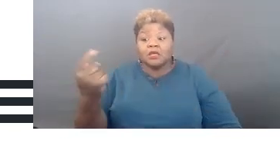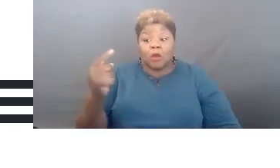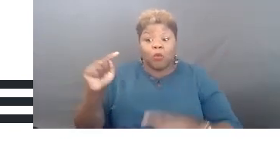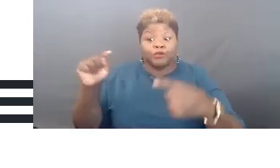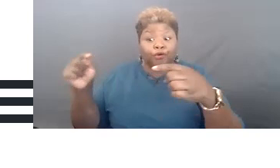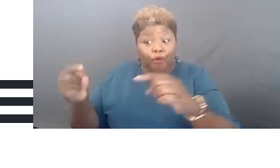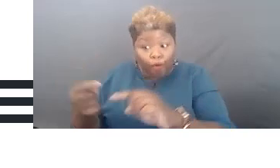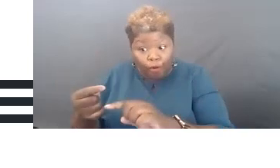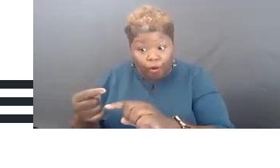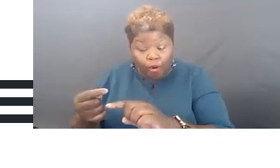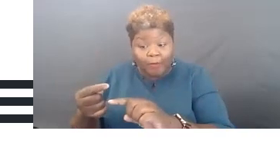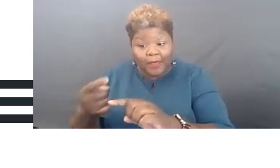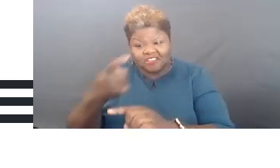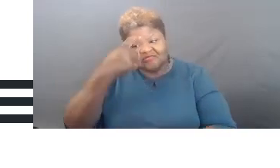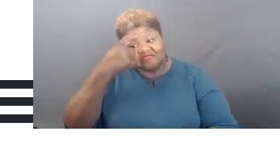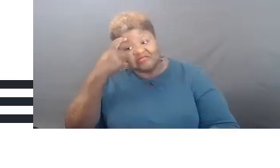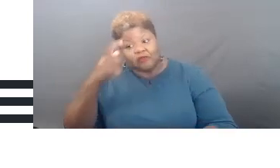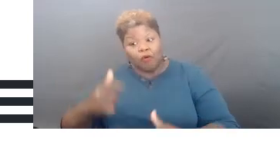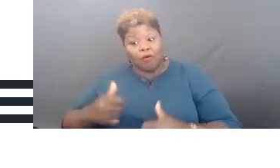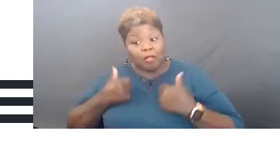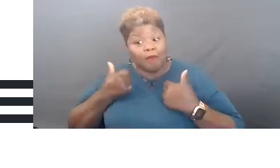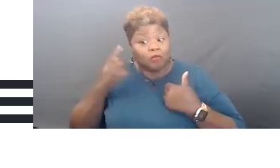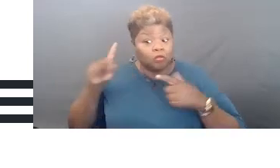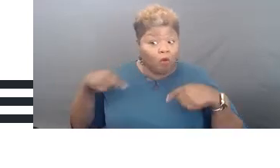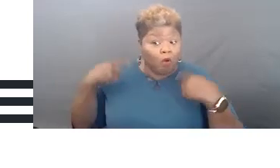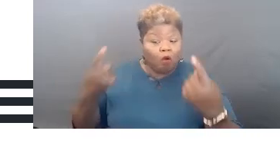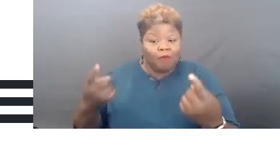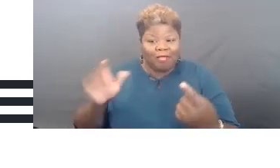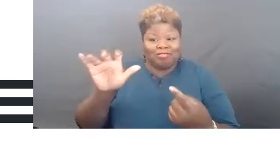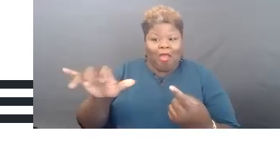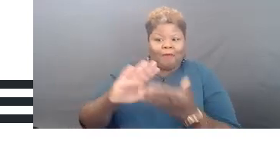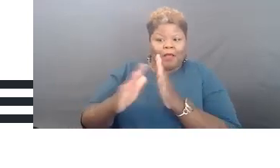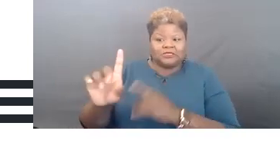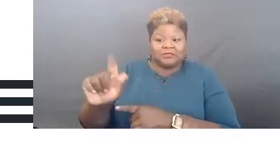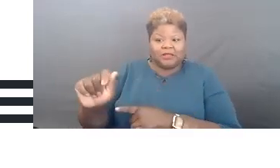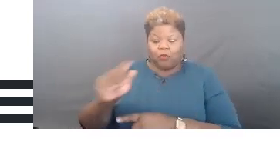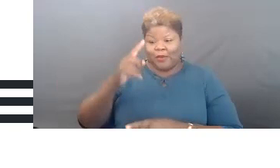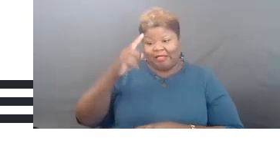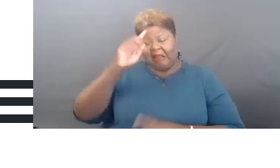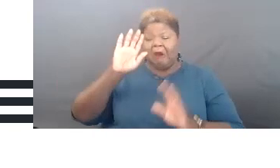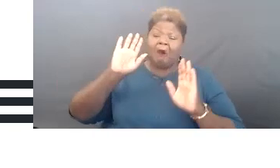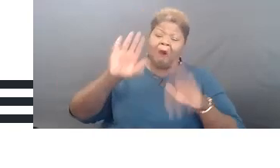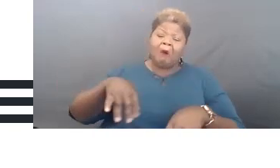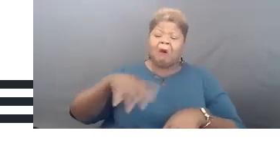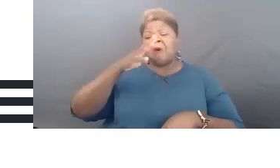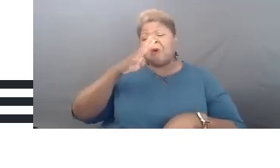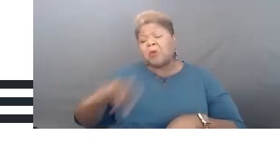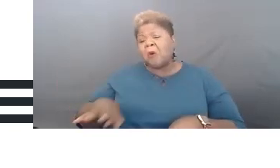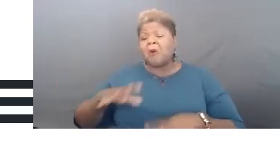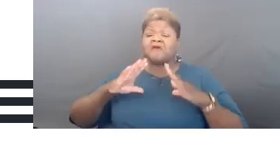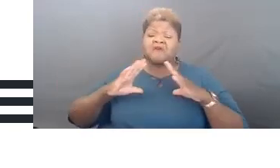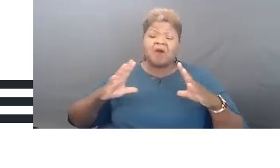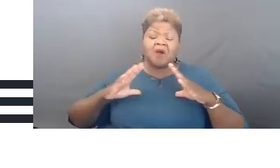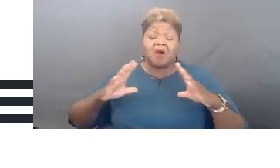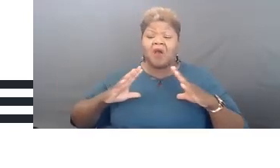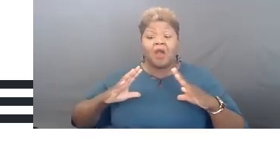that's a disability. And simply ignoring the disabilities within ourselves in order to not be a